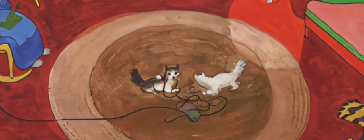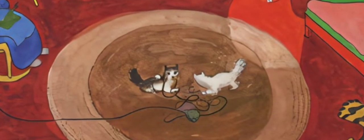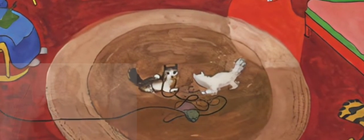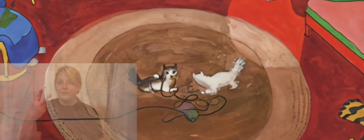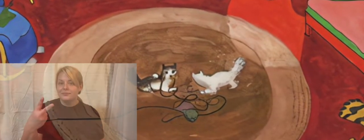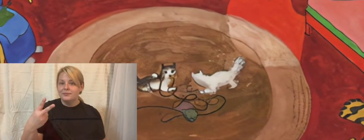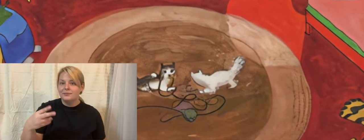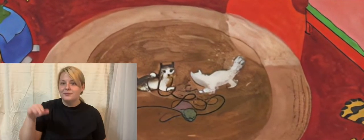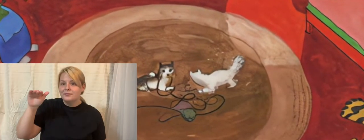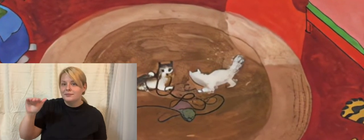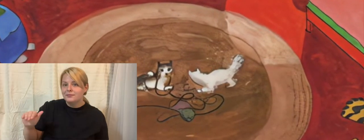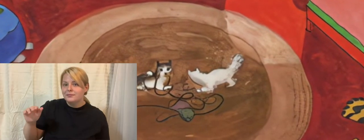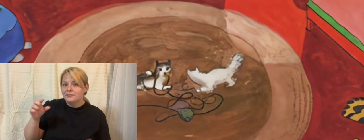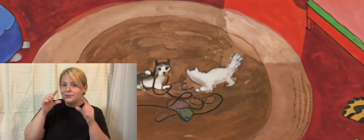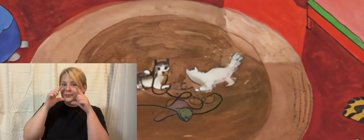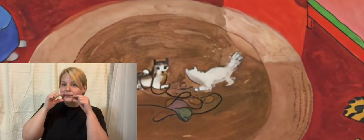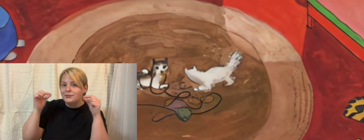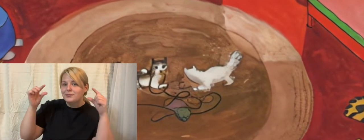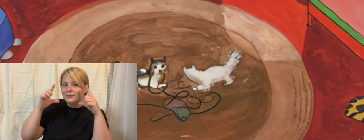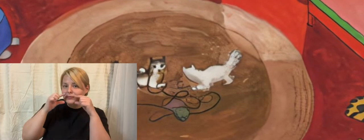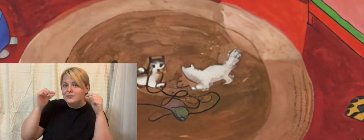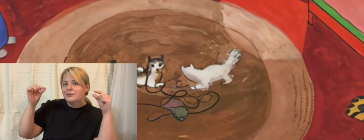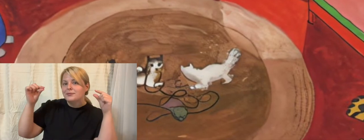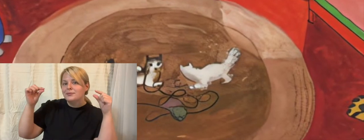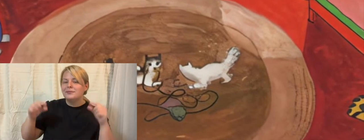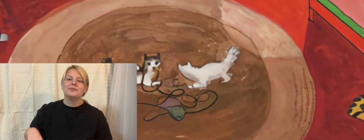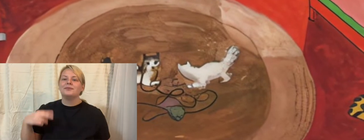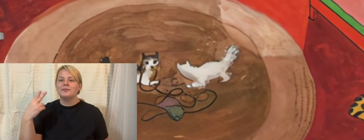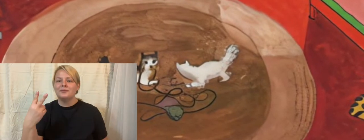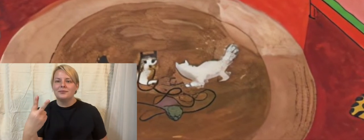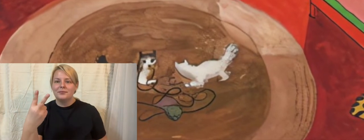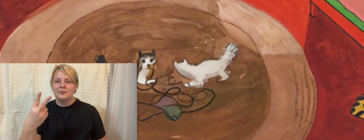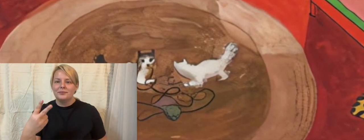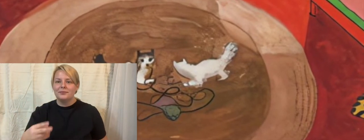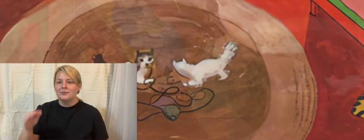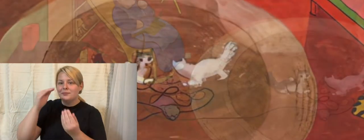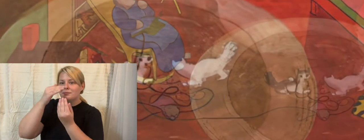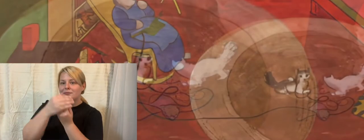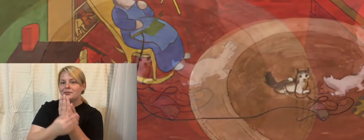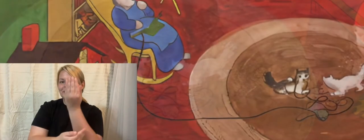and two little kittens and a pair of mittens